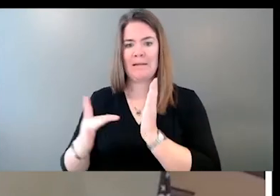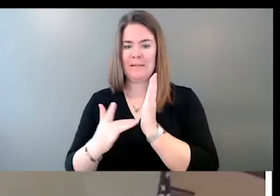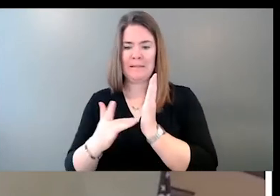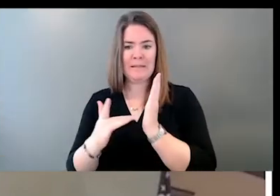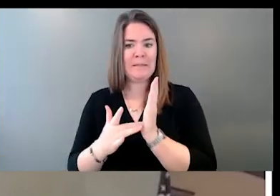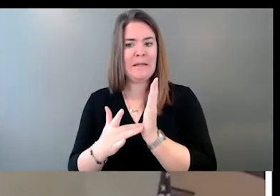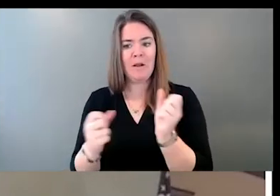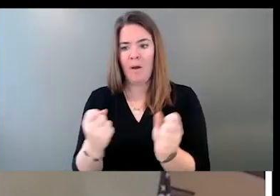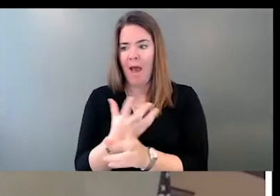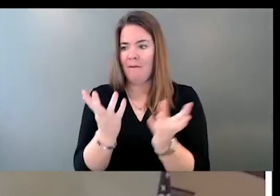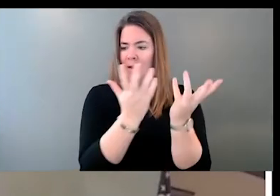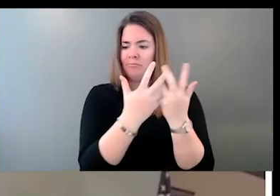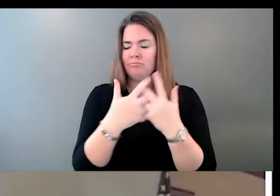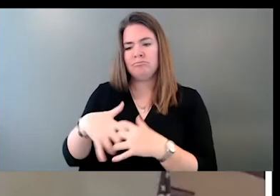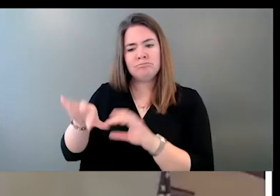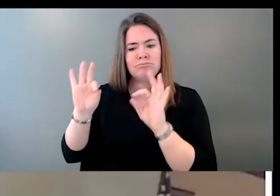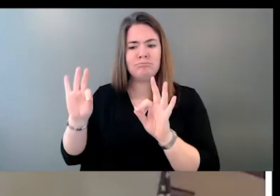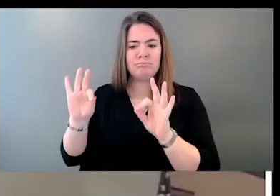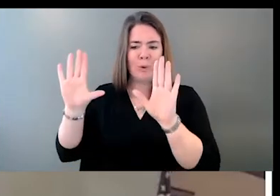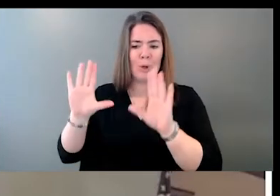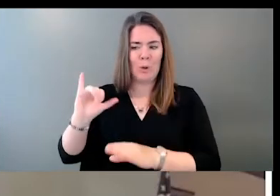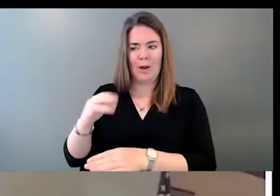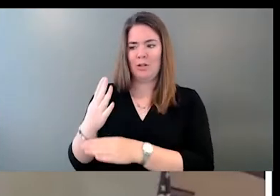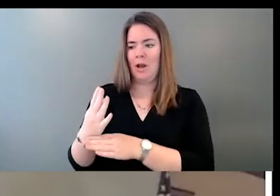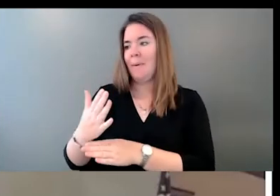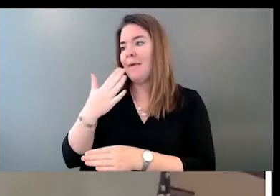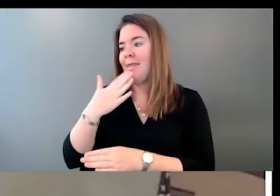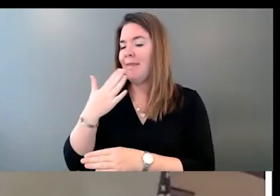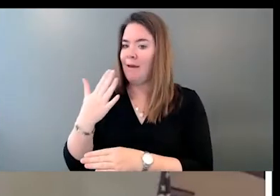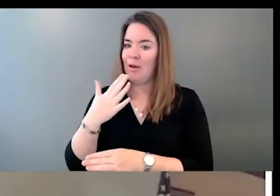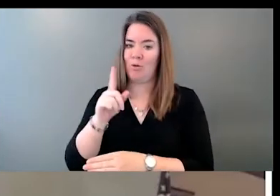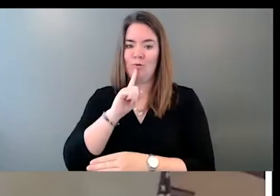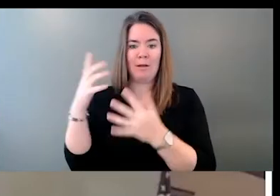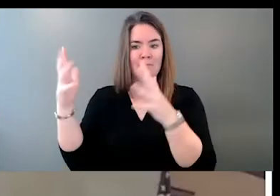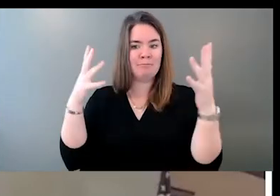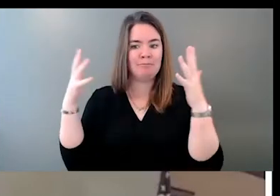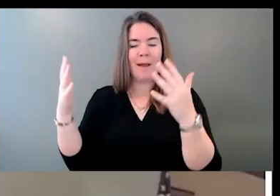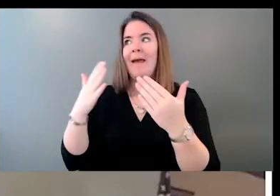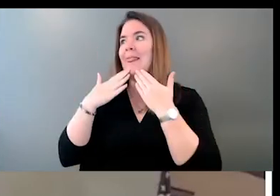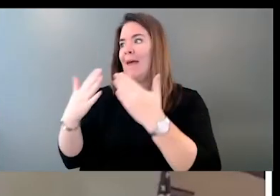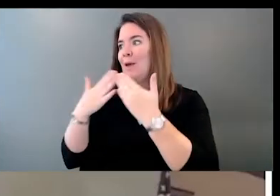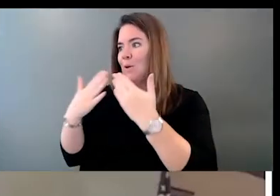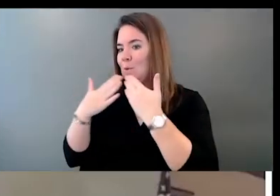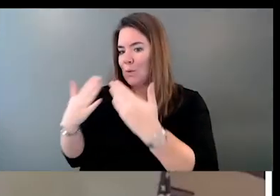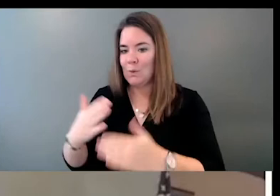They have done a spectacular job. So first off, I want to give them a round of applause. Thank you.